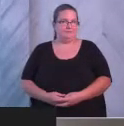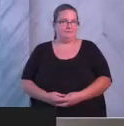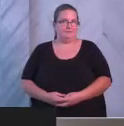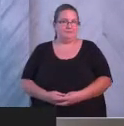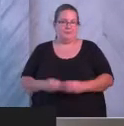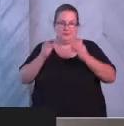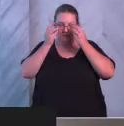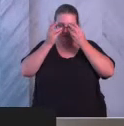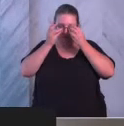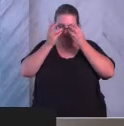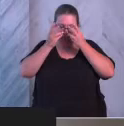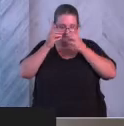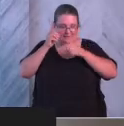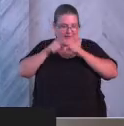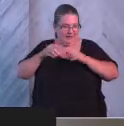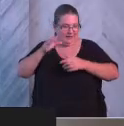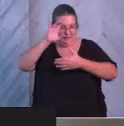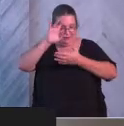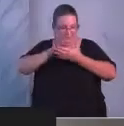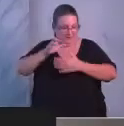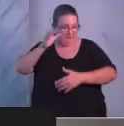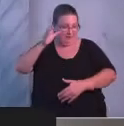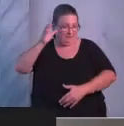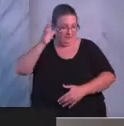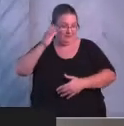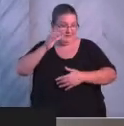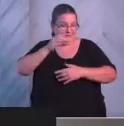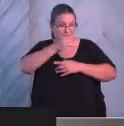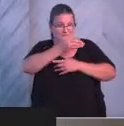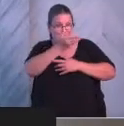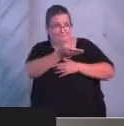here because I can't believe I'm listening to my colleagues sitting there trying to justify